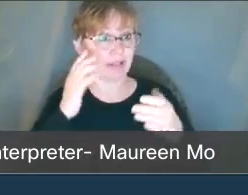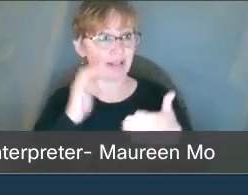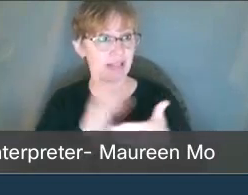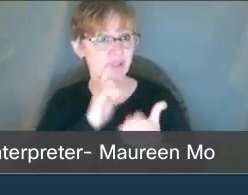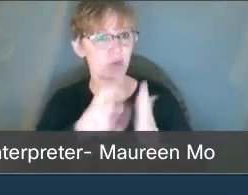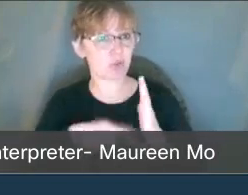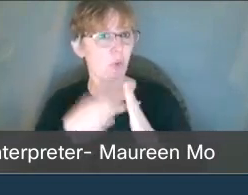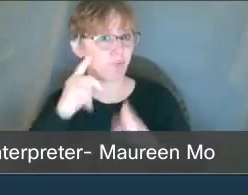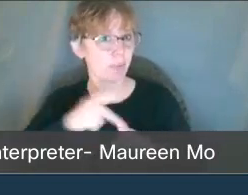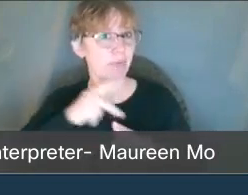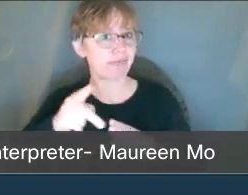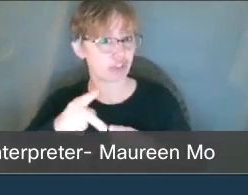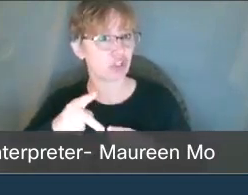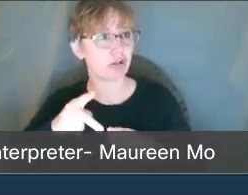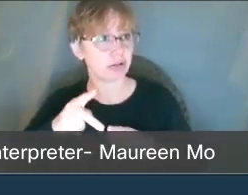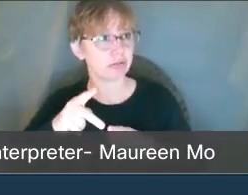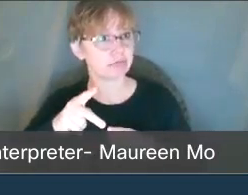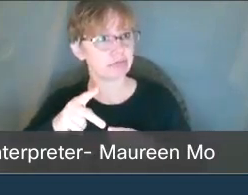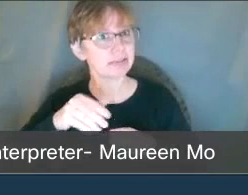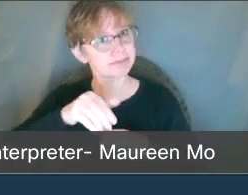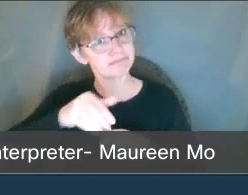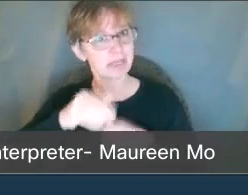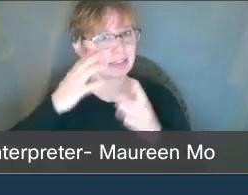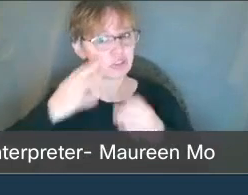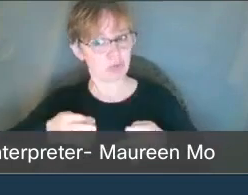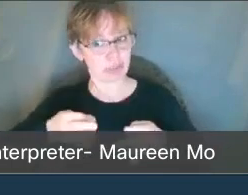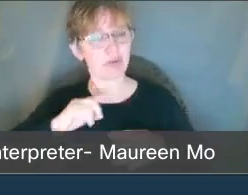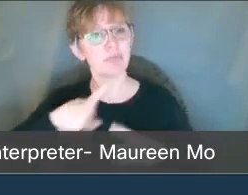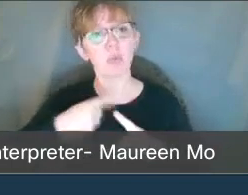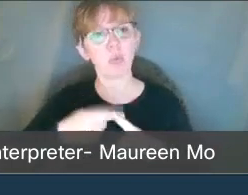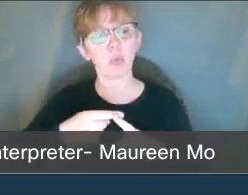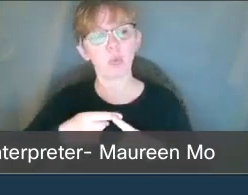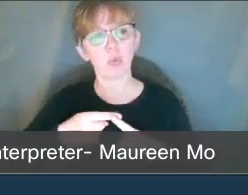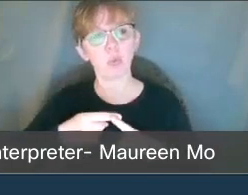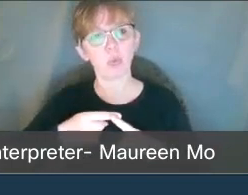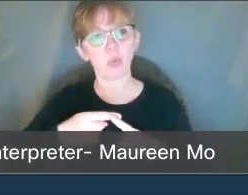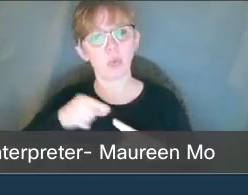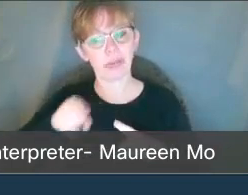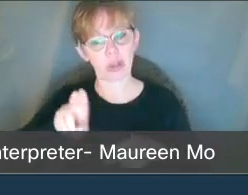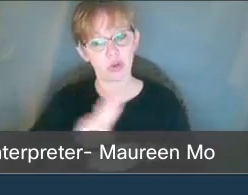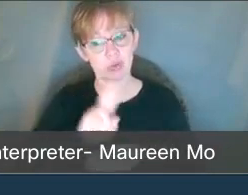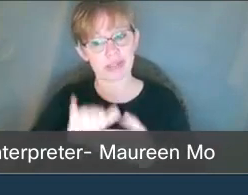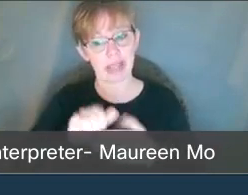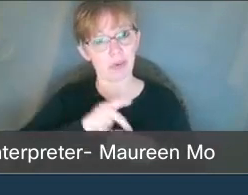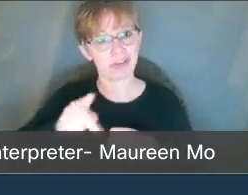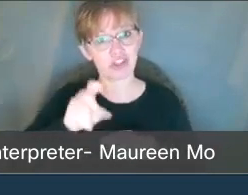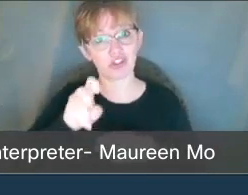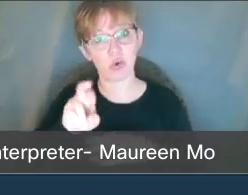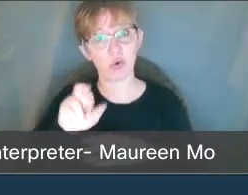My concern is that when that discretion is used and when they use what's called a professional override